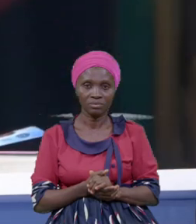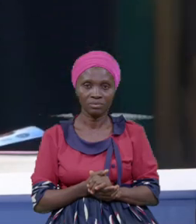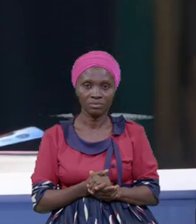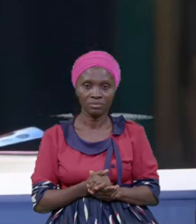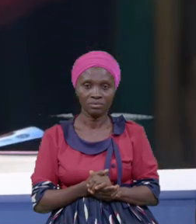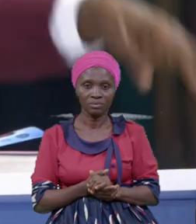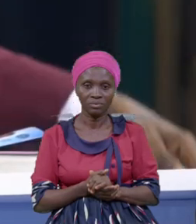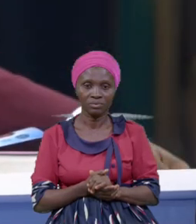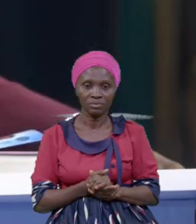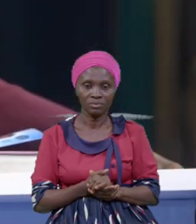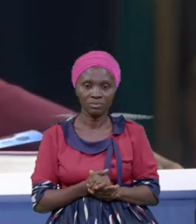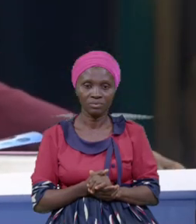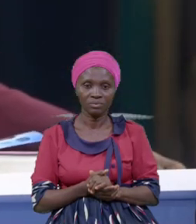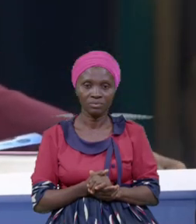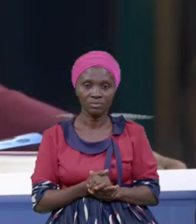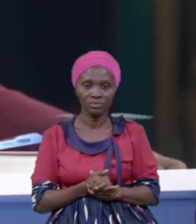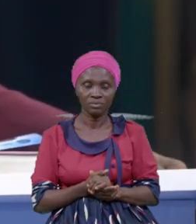wave it at me.